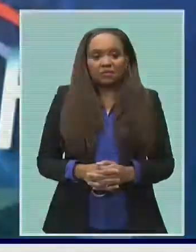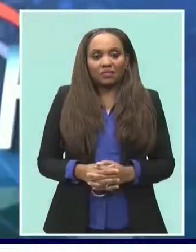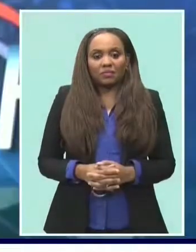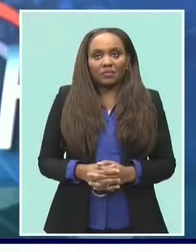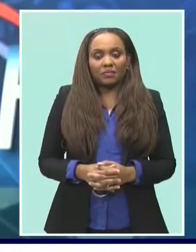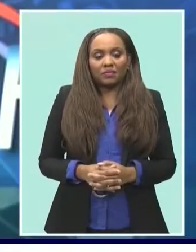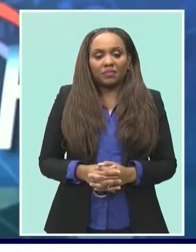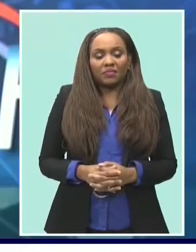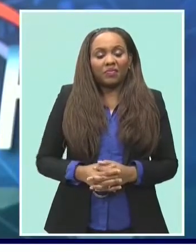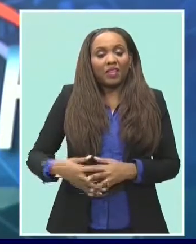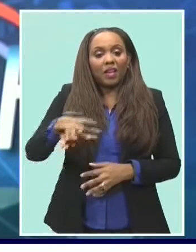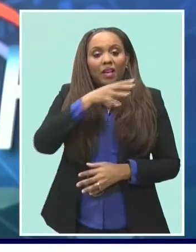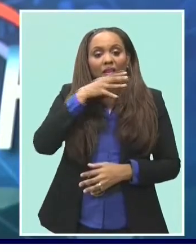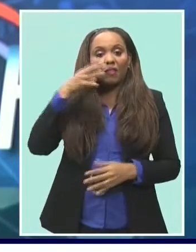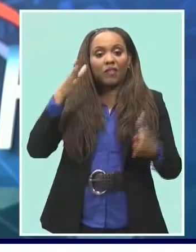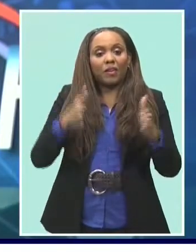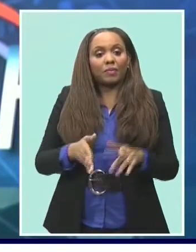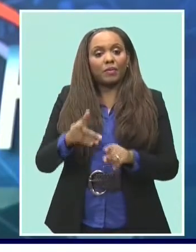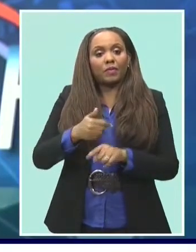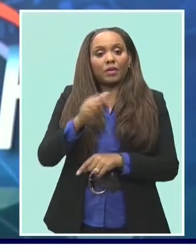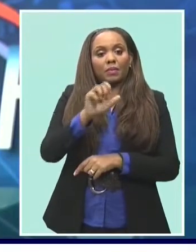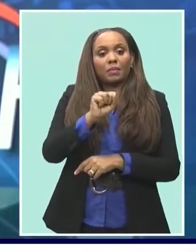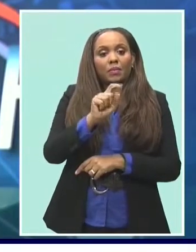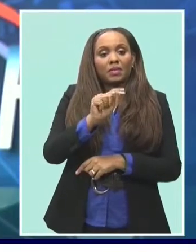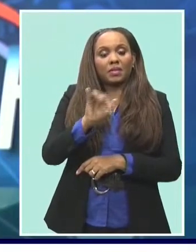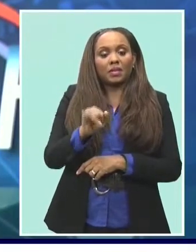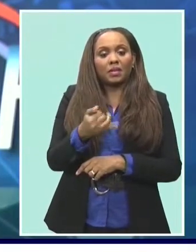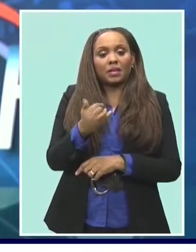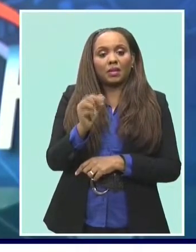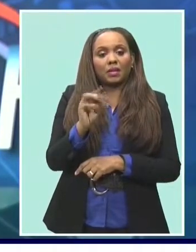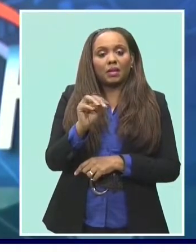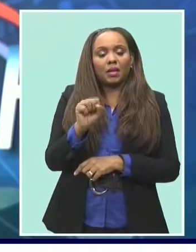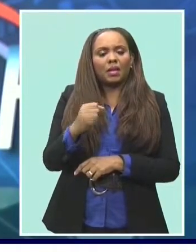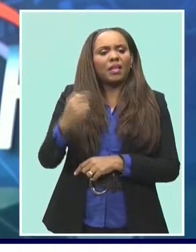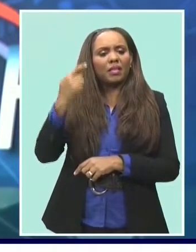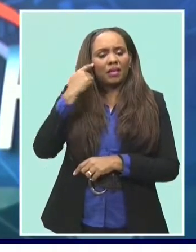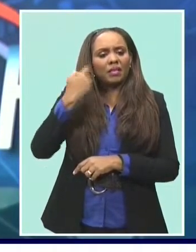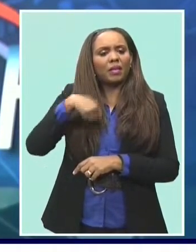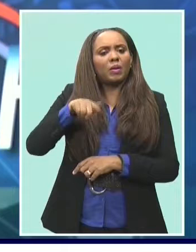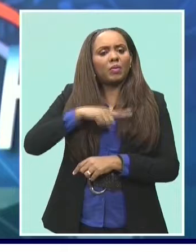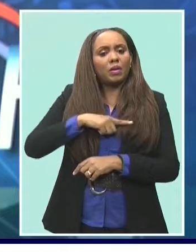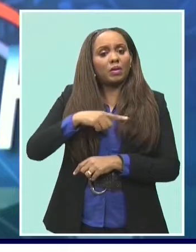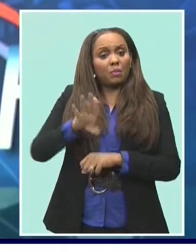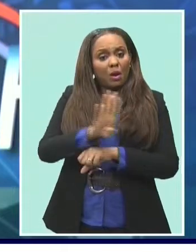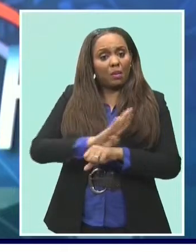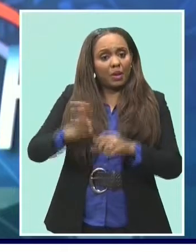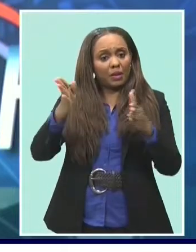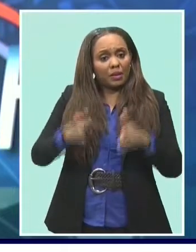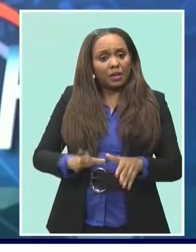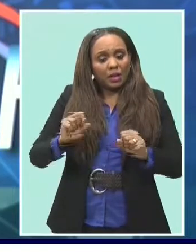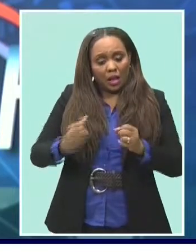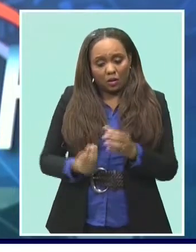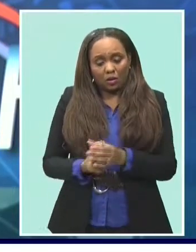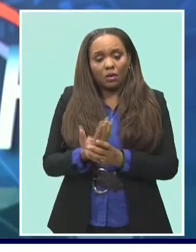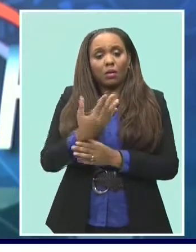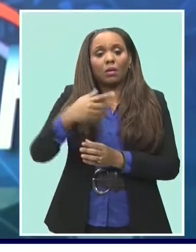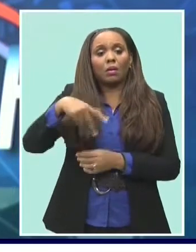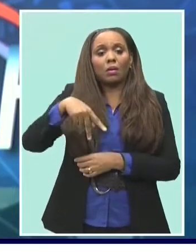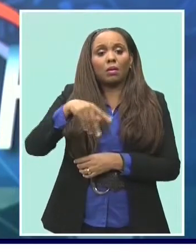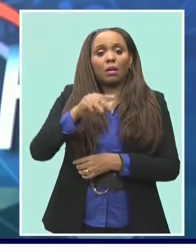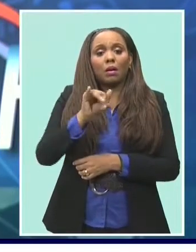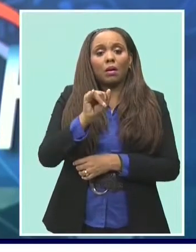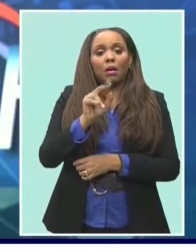News. A St. James farmer believes Barbados can produce enough pineapples locally and eliminate importation of the